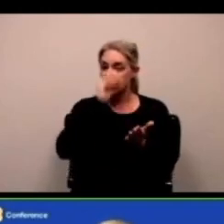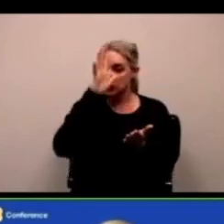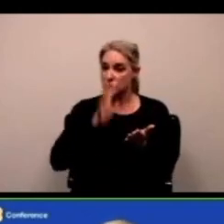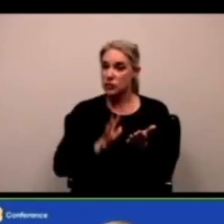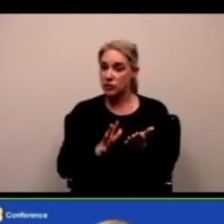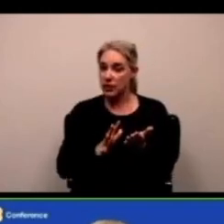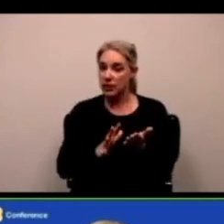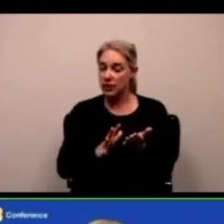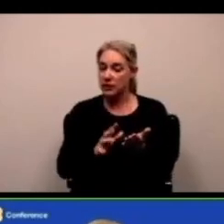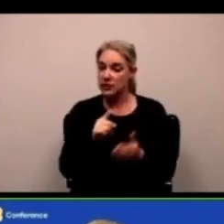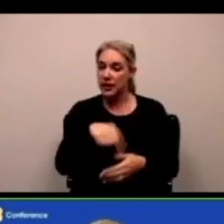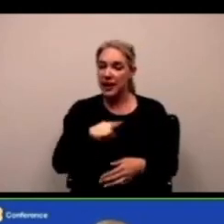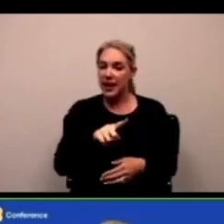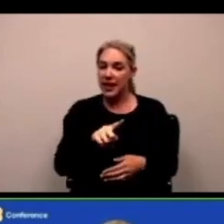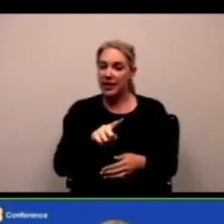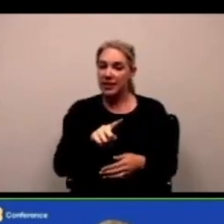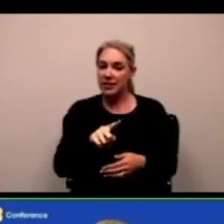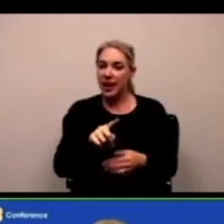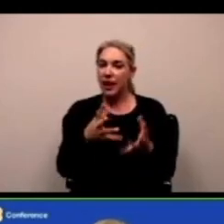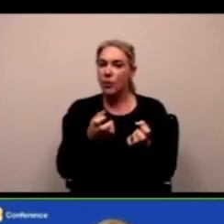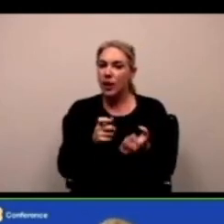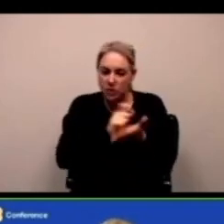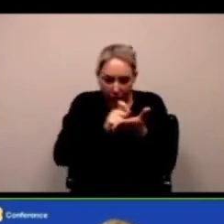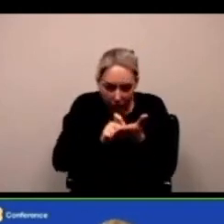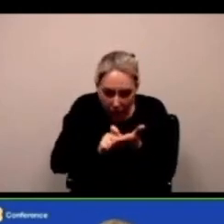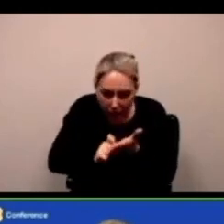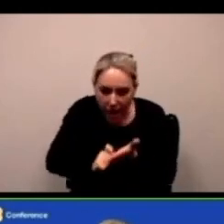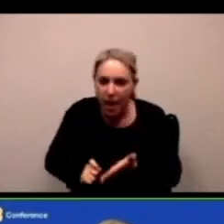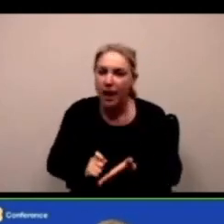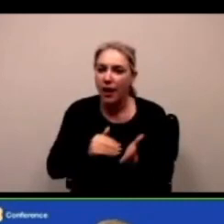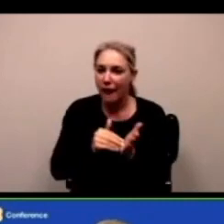students, they pull out their crayons right away. They start drawing.